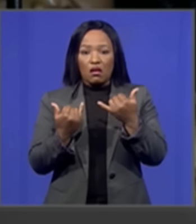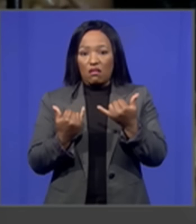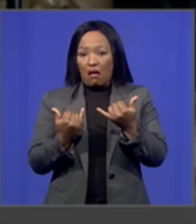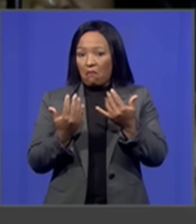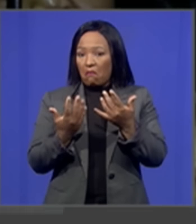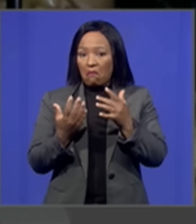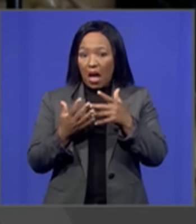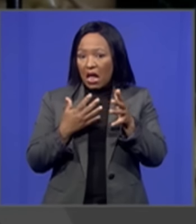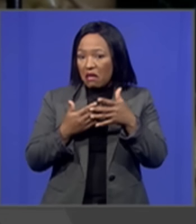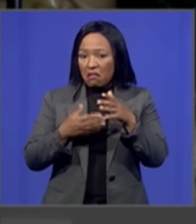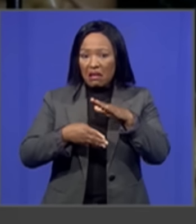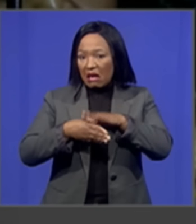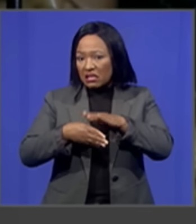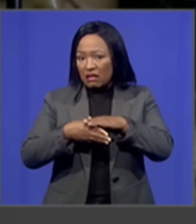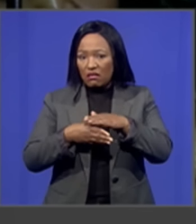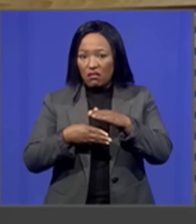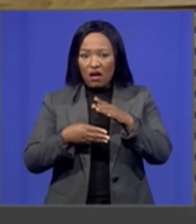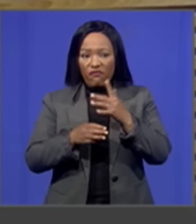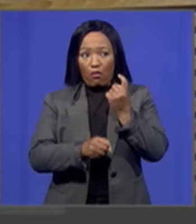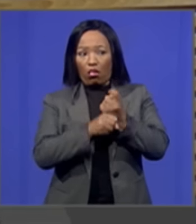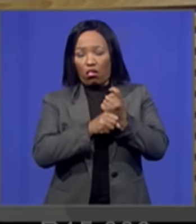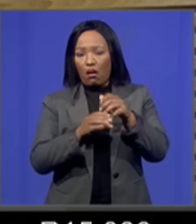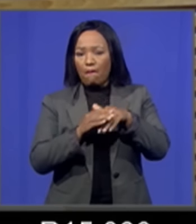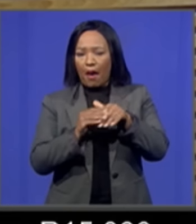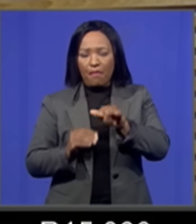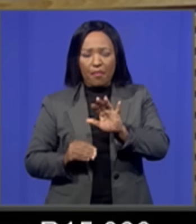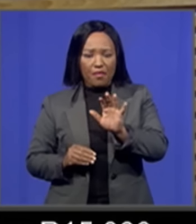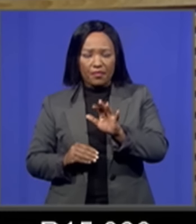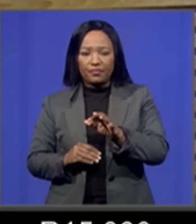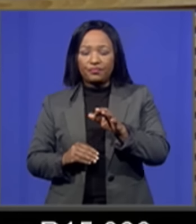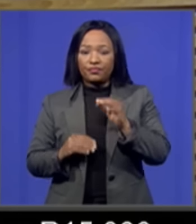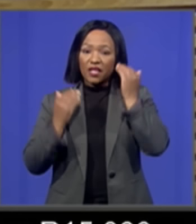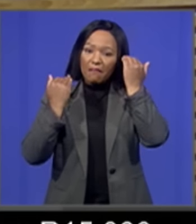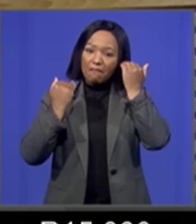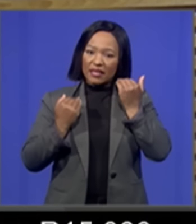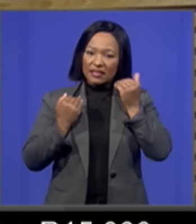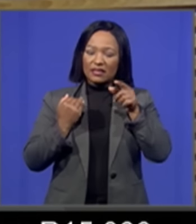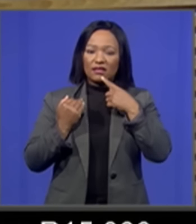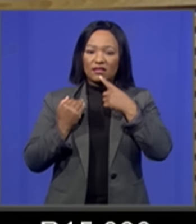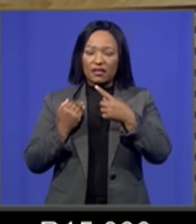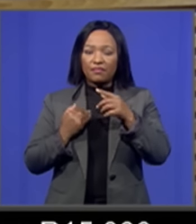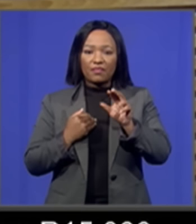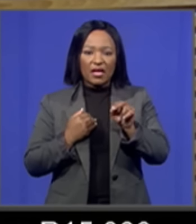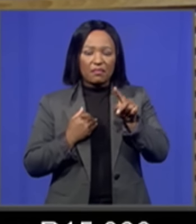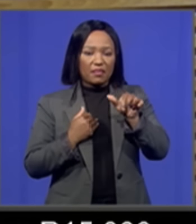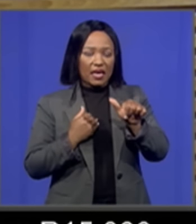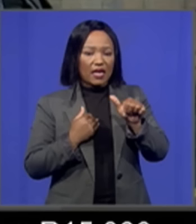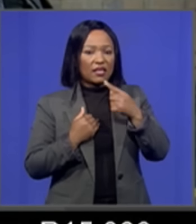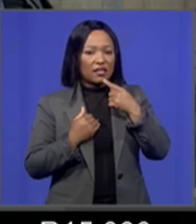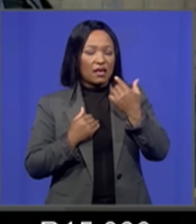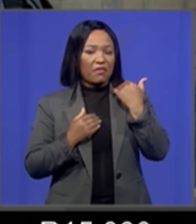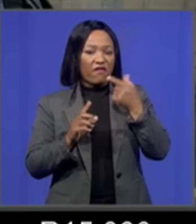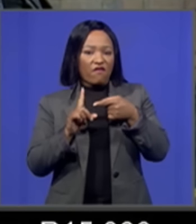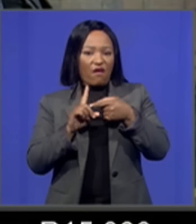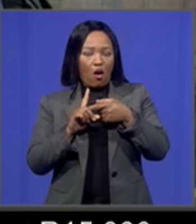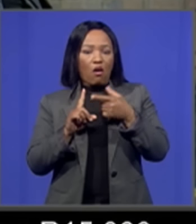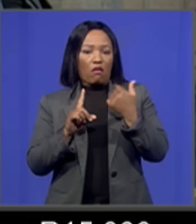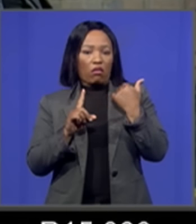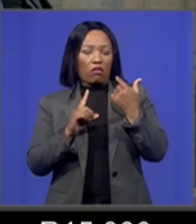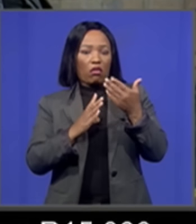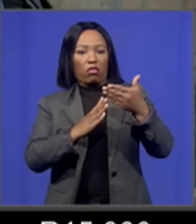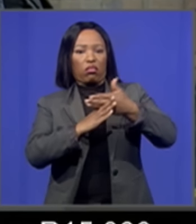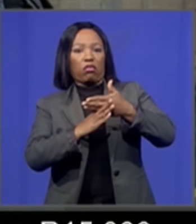no substantial grounds upon which bail should be refused. Magistrata o lemogile dipelaelo tša botšhotšhisi tša gore Makgotlwe o ile a šunya nko ya gagwe